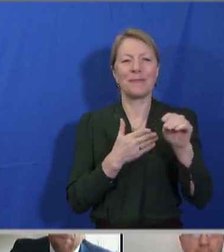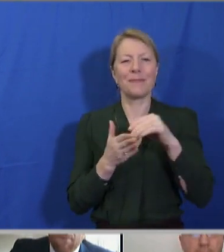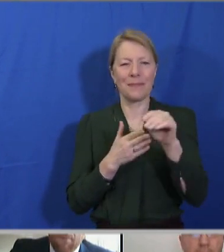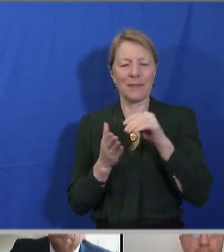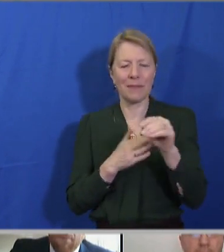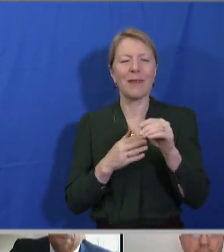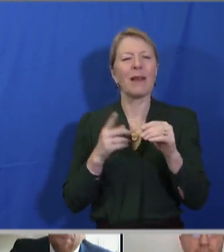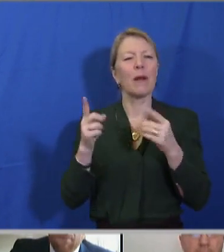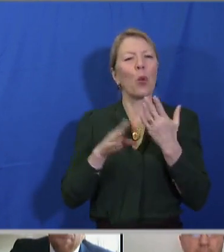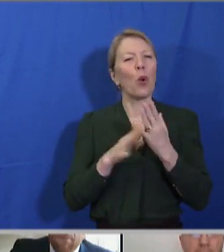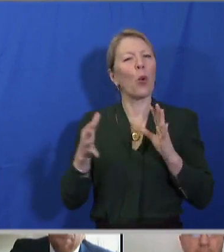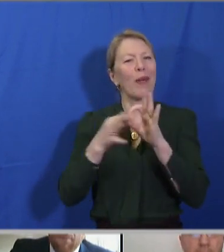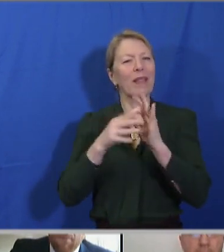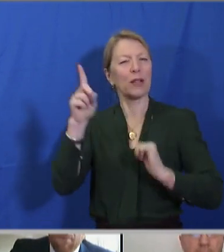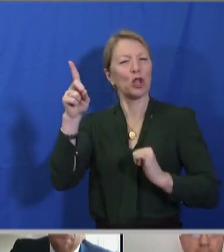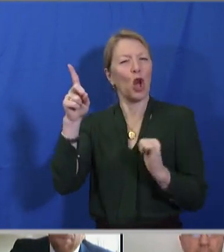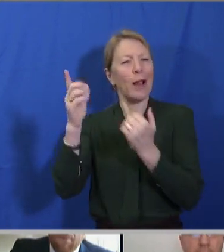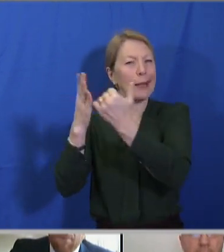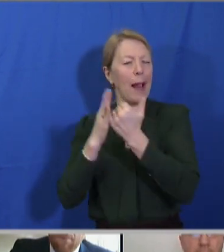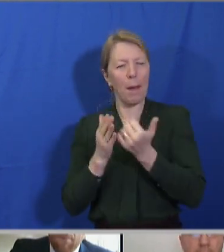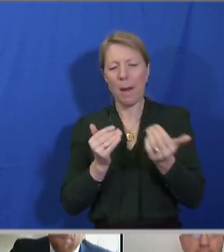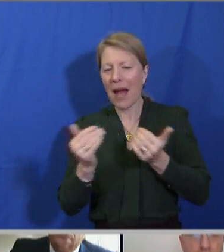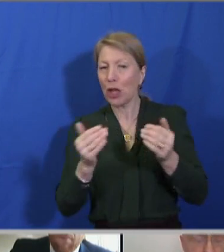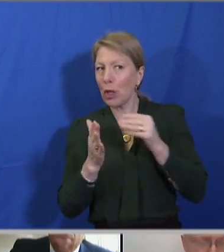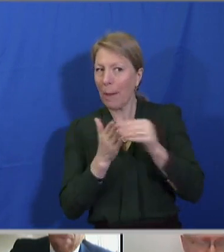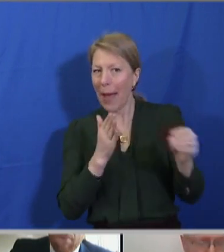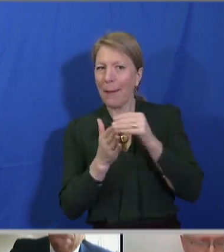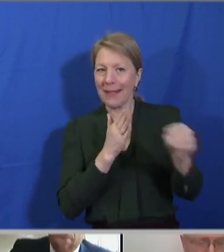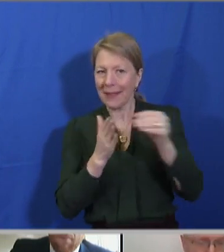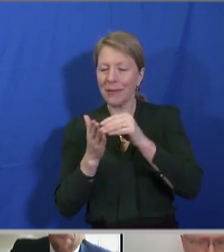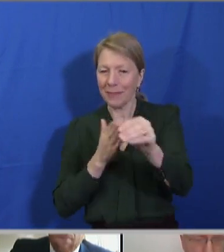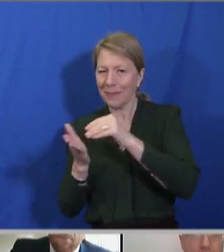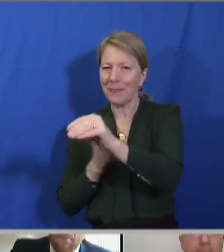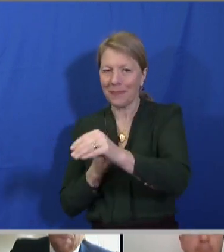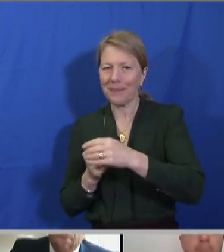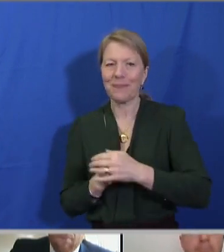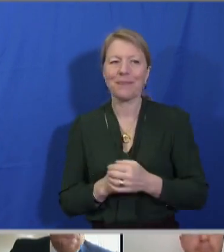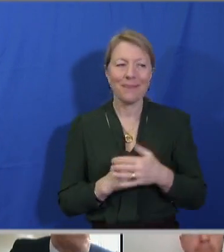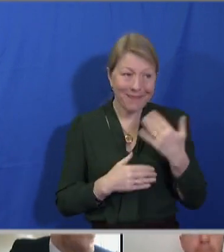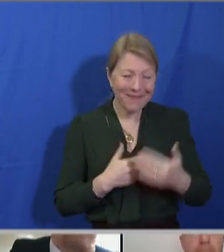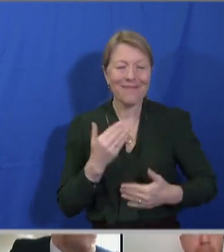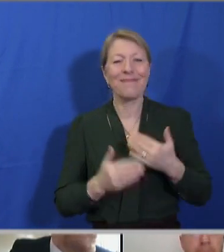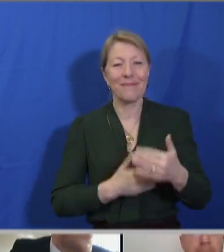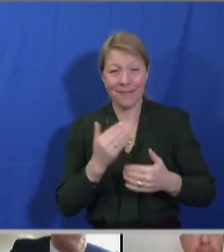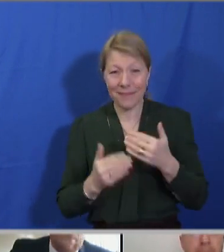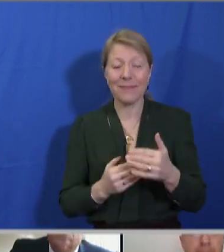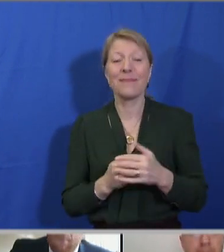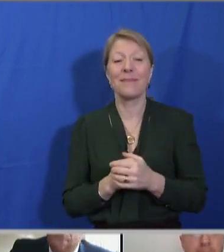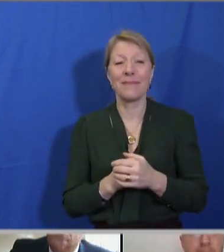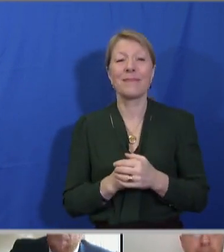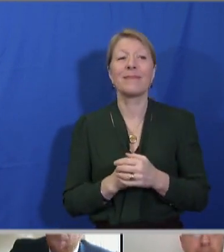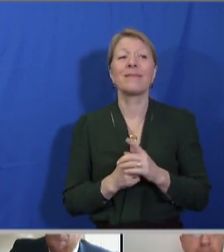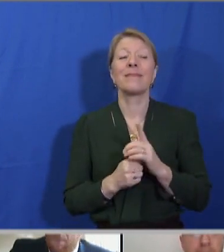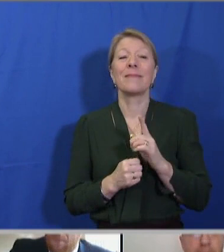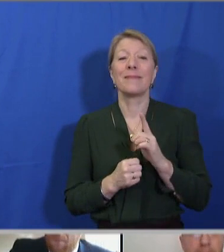to manage those payments directly. So it is rolling through. We've progressed this significantly. We have had a